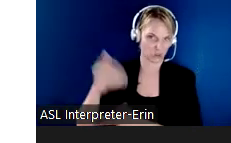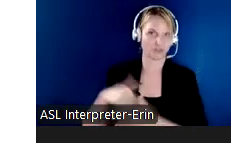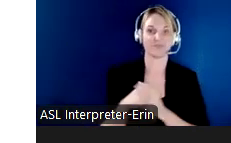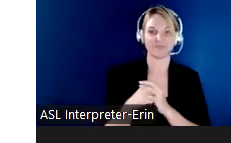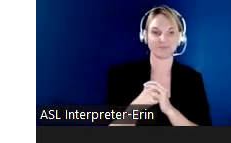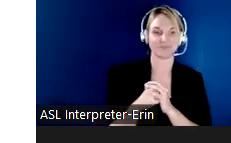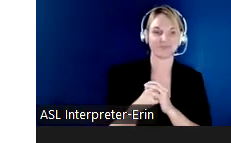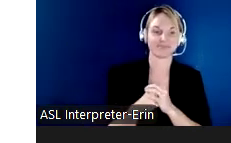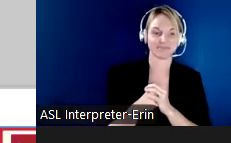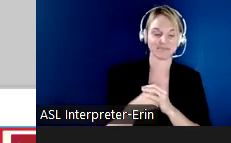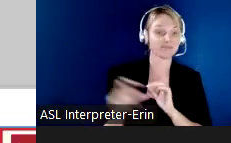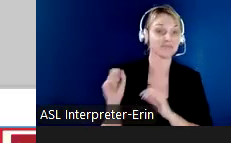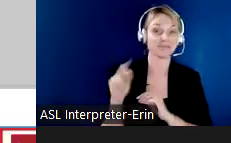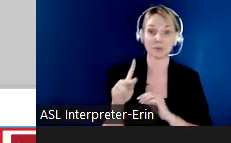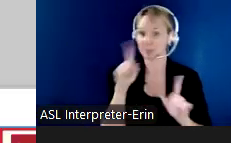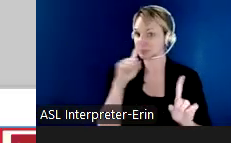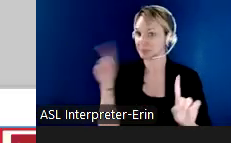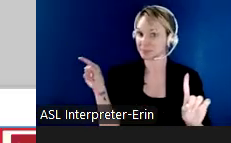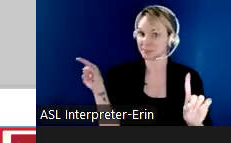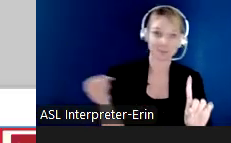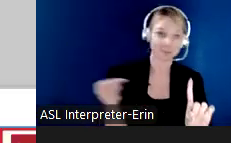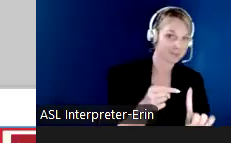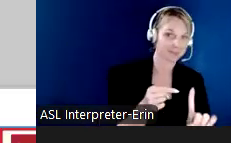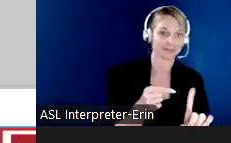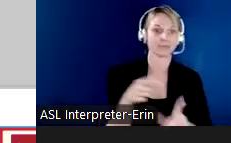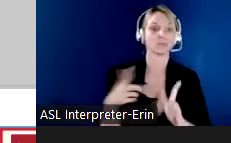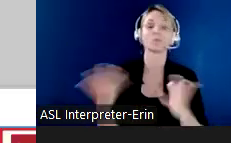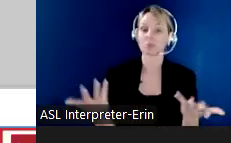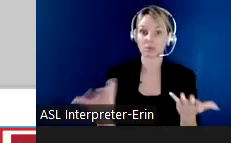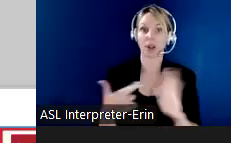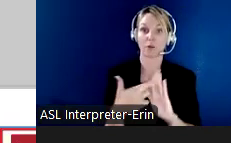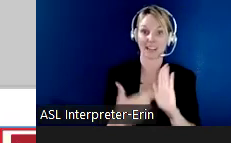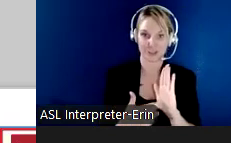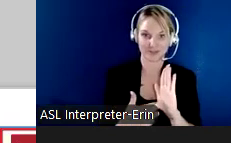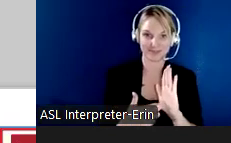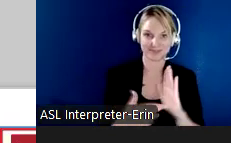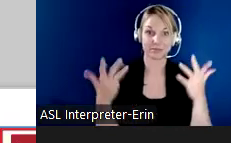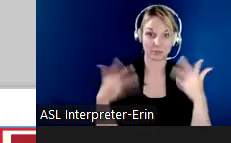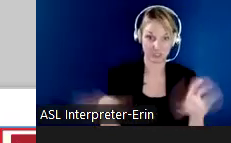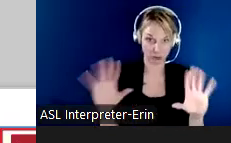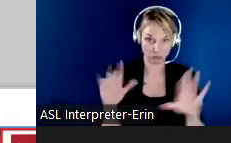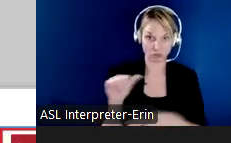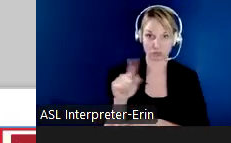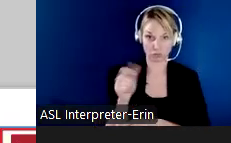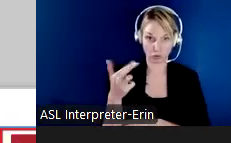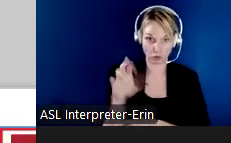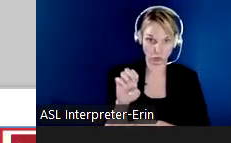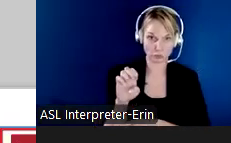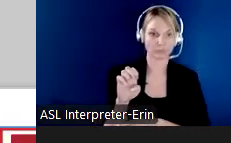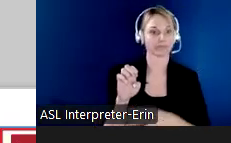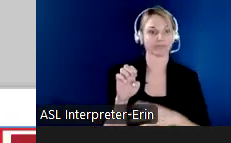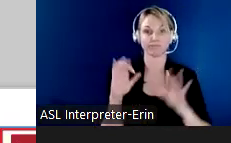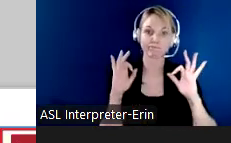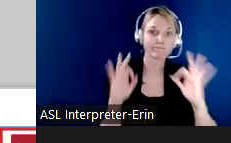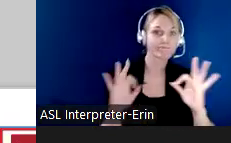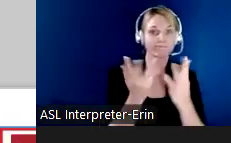Okay, so going back, registering. So once you have registered with Azure and you have that all set up, you've got your Azure account squared